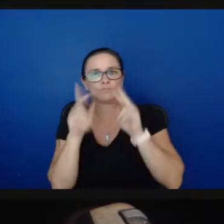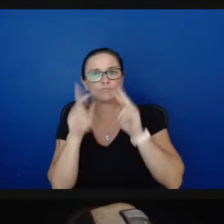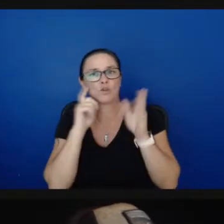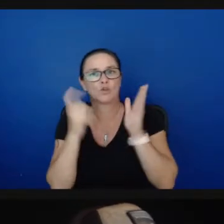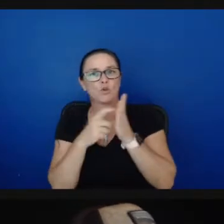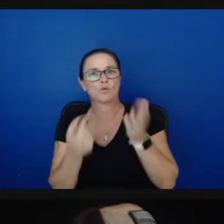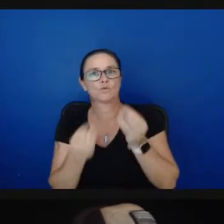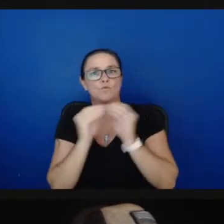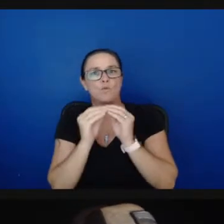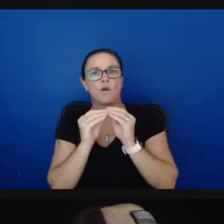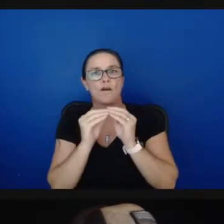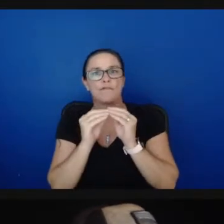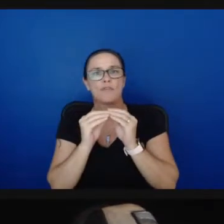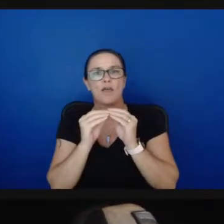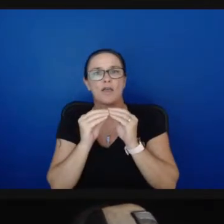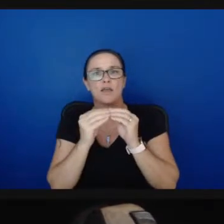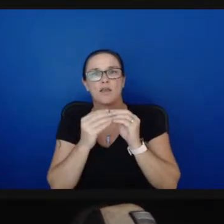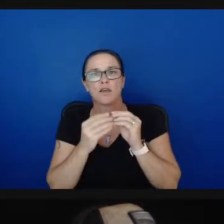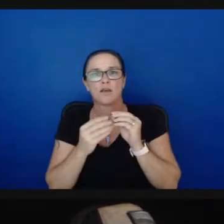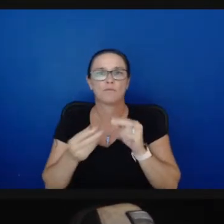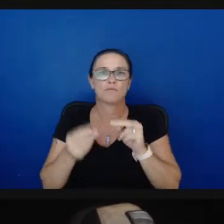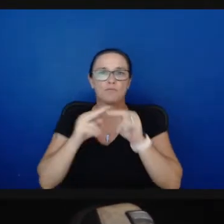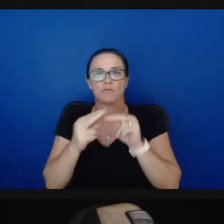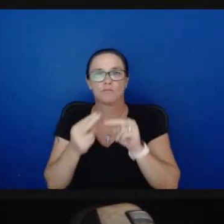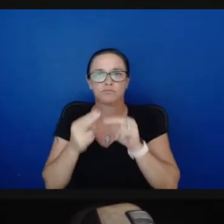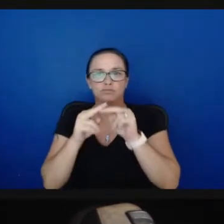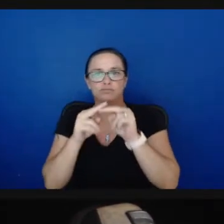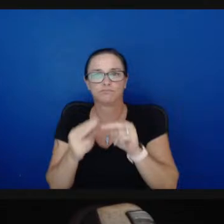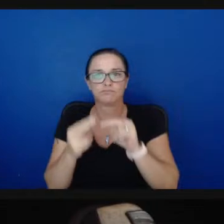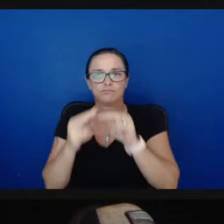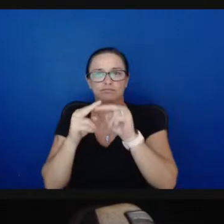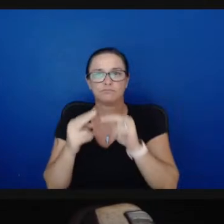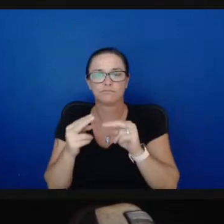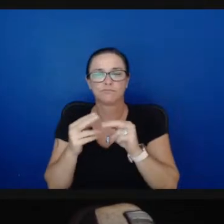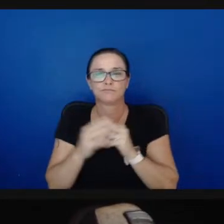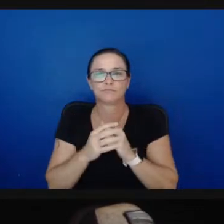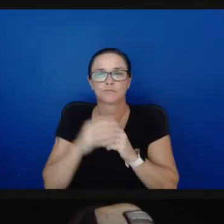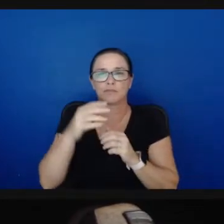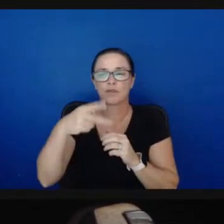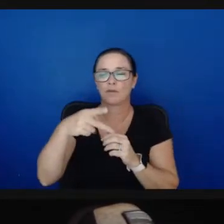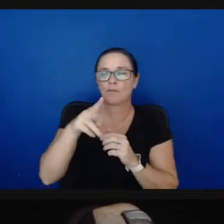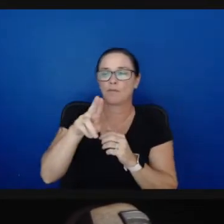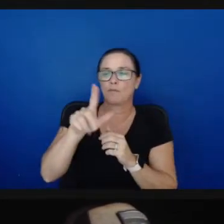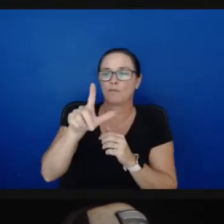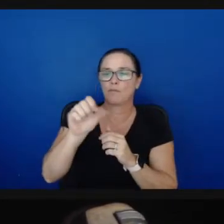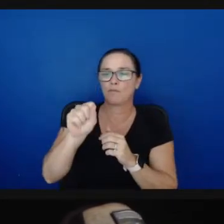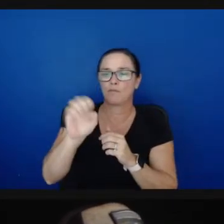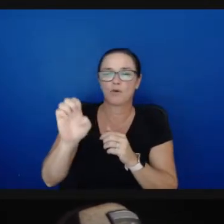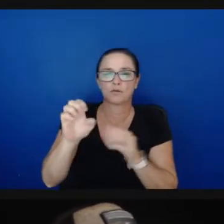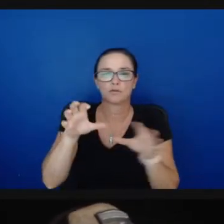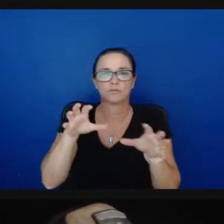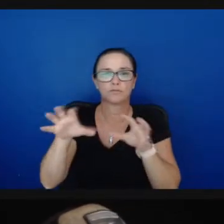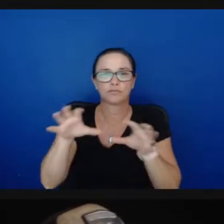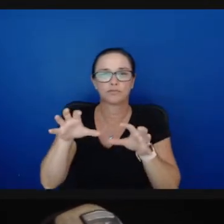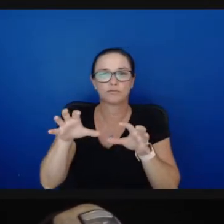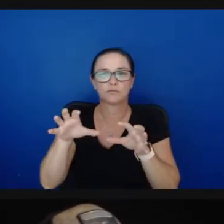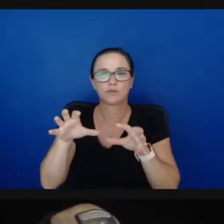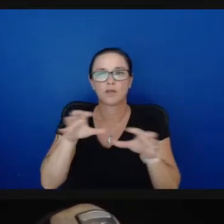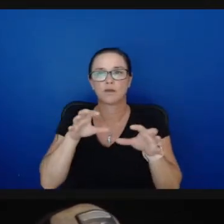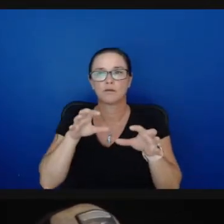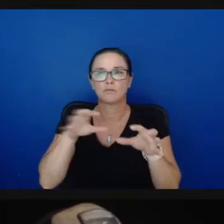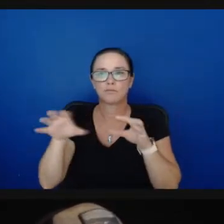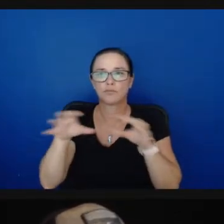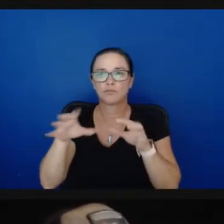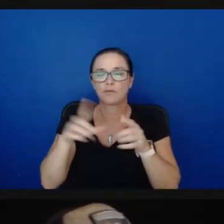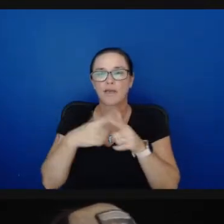those pulses, a small break, another pulse, small break, another pulse. Here is our big